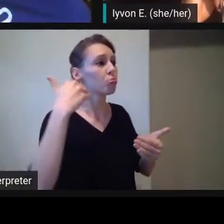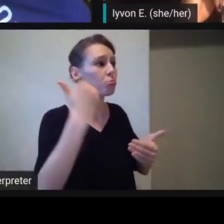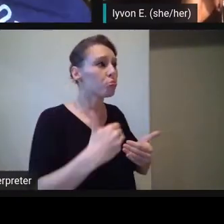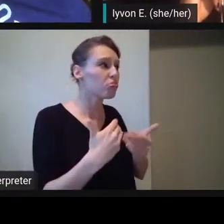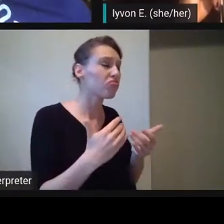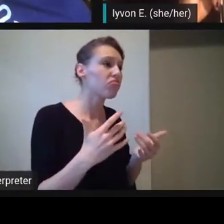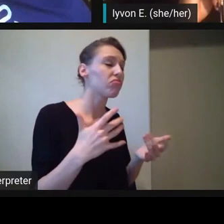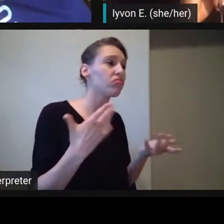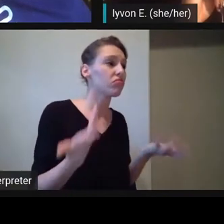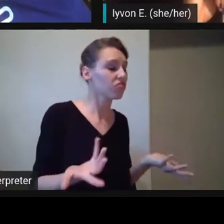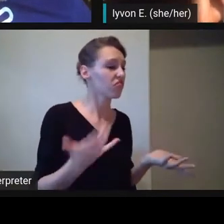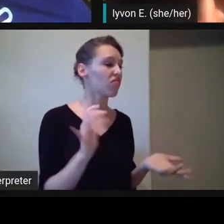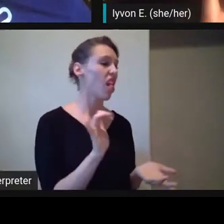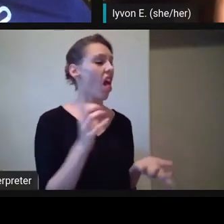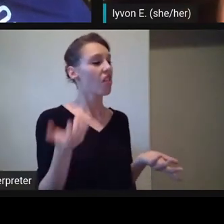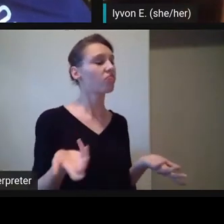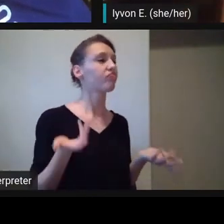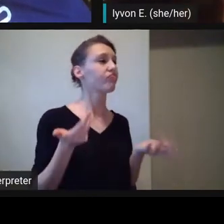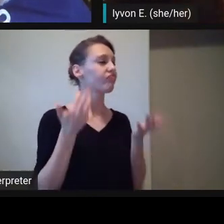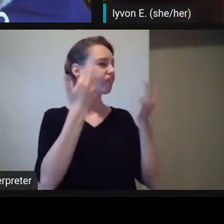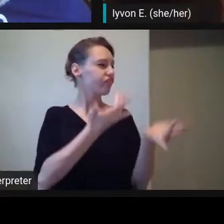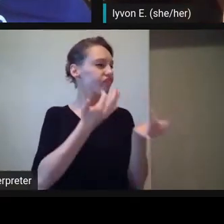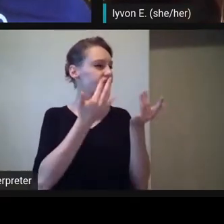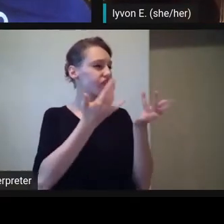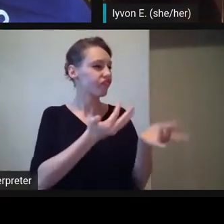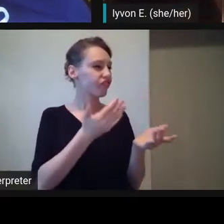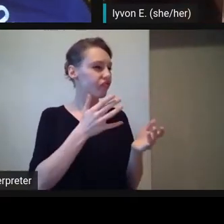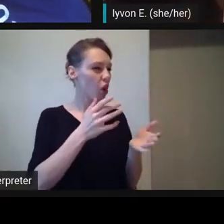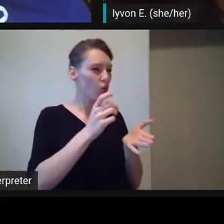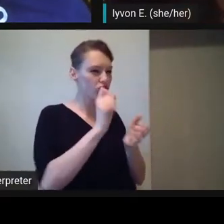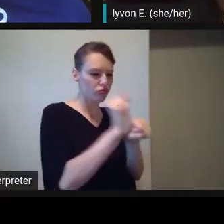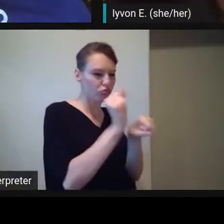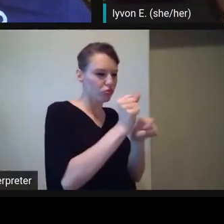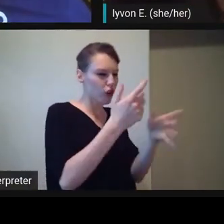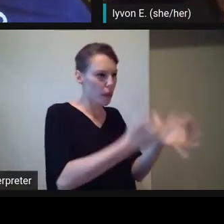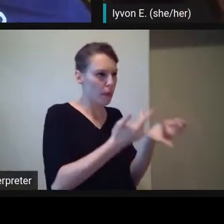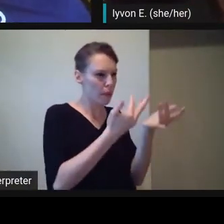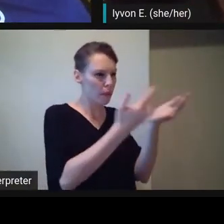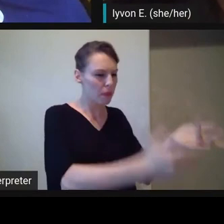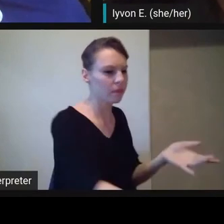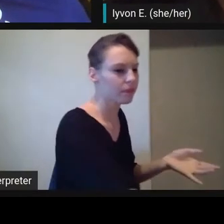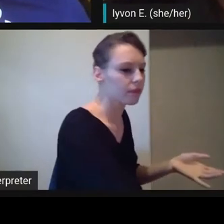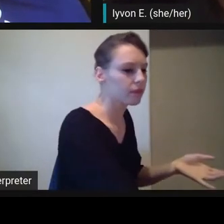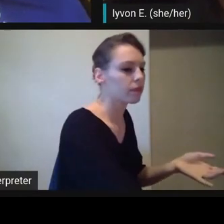Be like, all right, we're gonna put the brisket in the smoker and I'm gonna set it on there for like overnight, and tomorrow it's gonna be